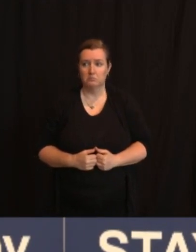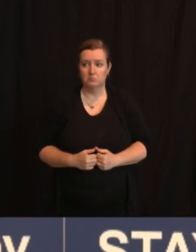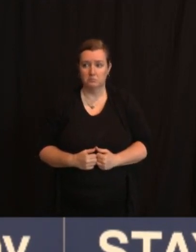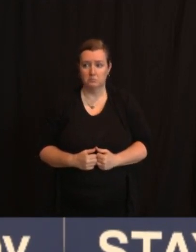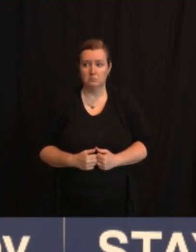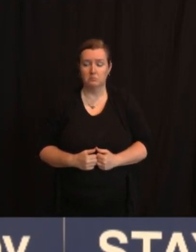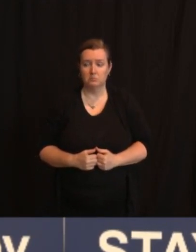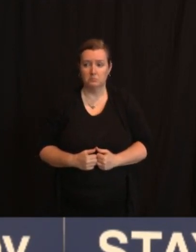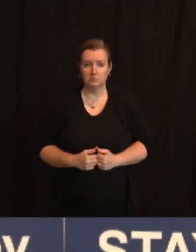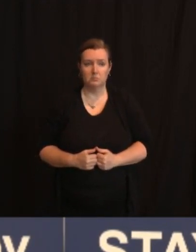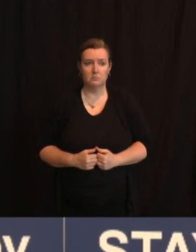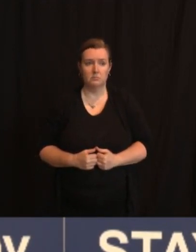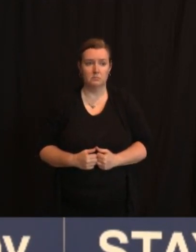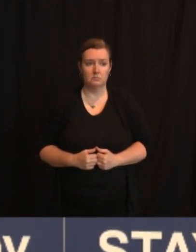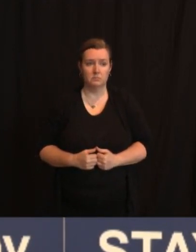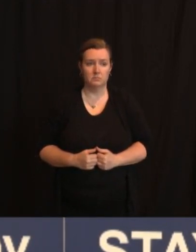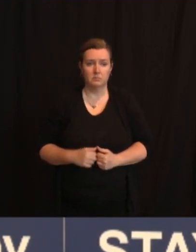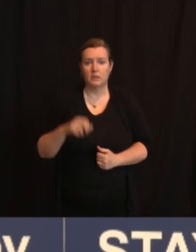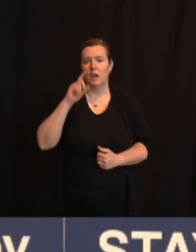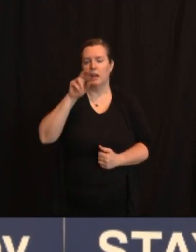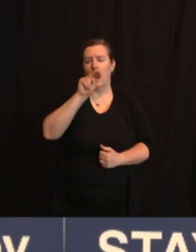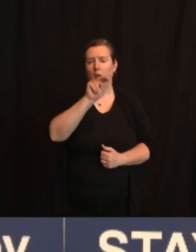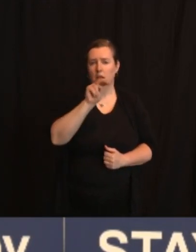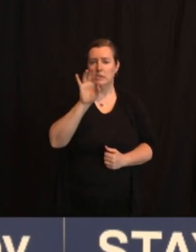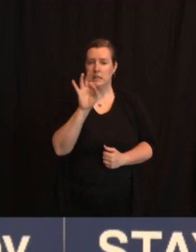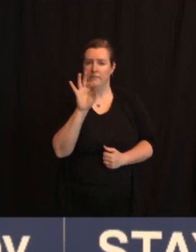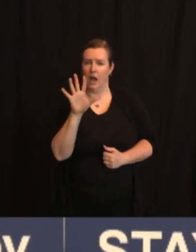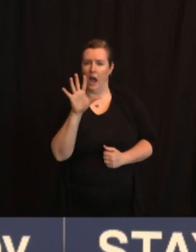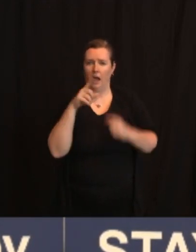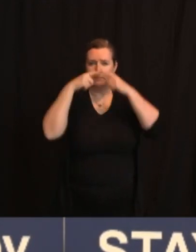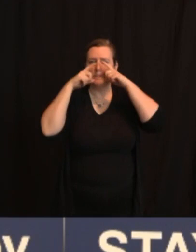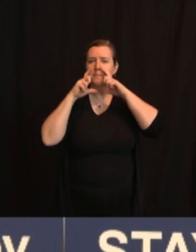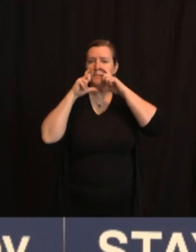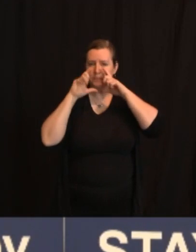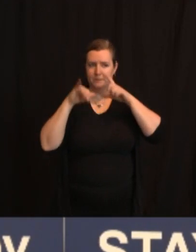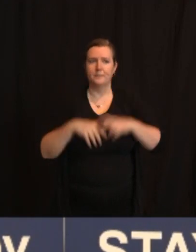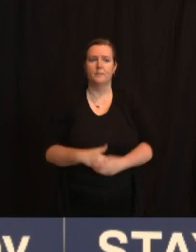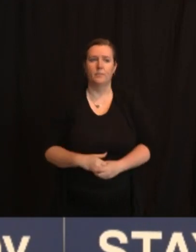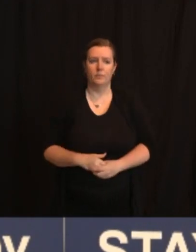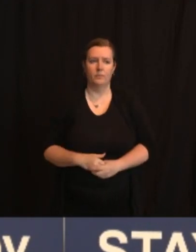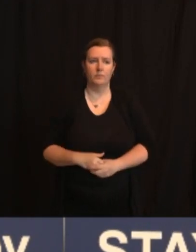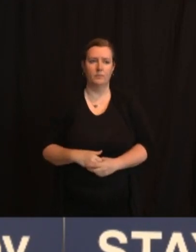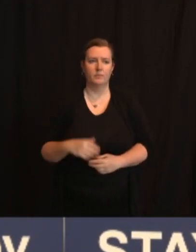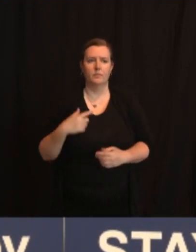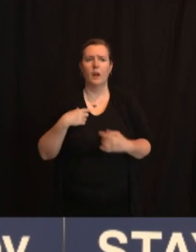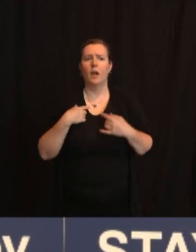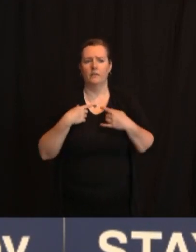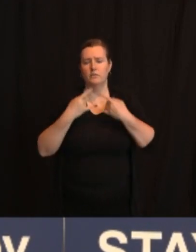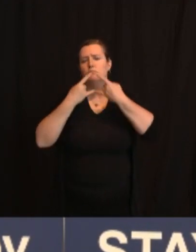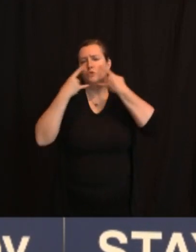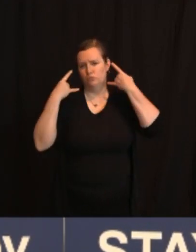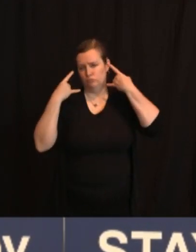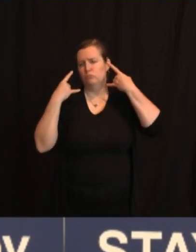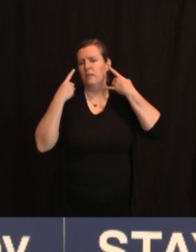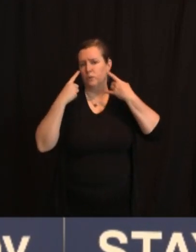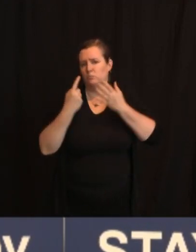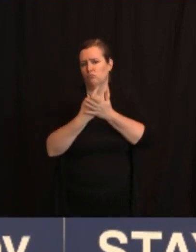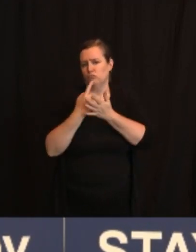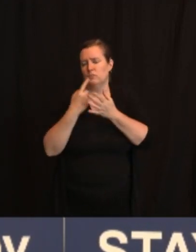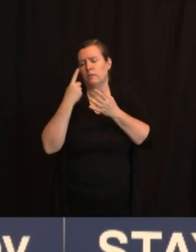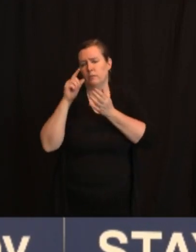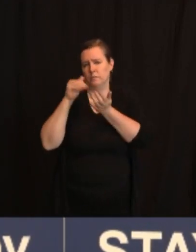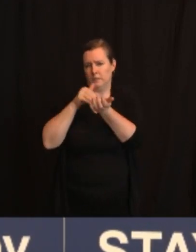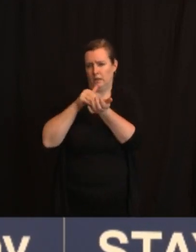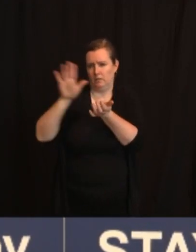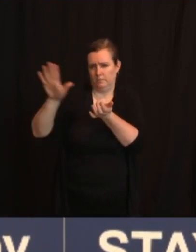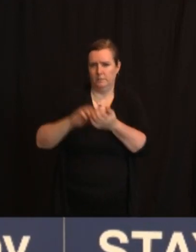965,420 N95s, and 5.2 million surgical masks. In April, the Department of